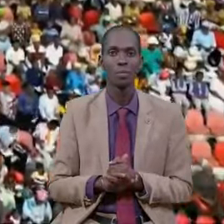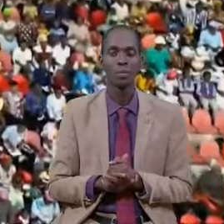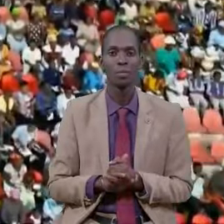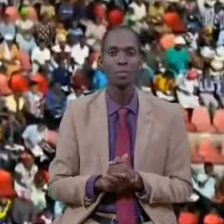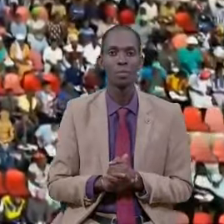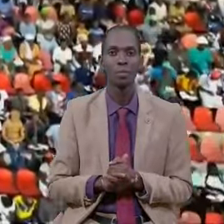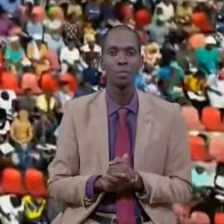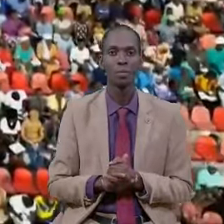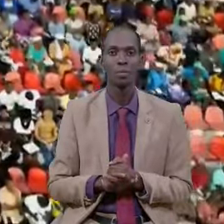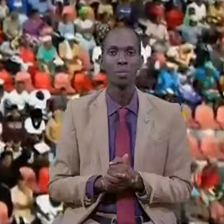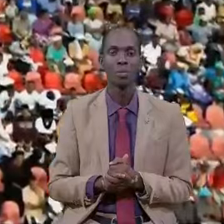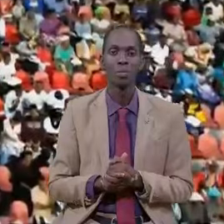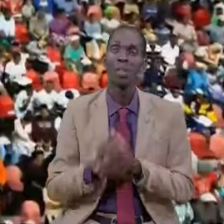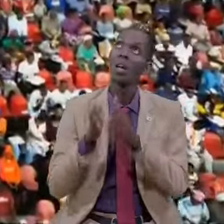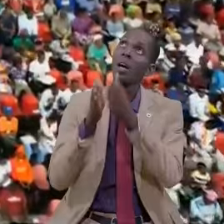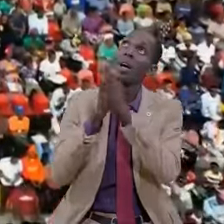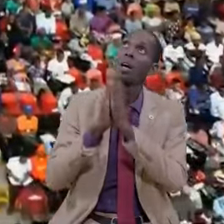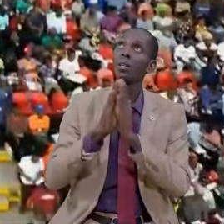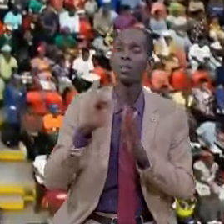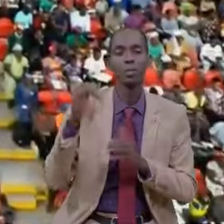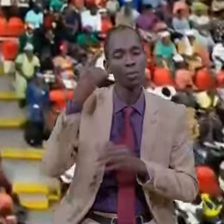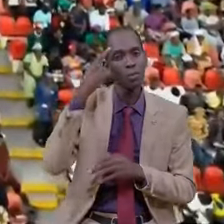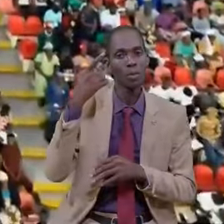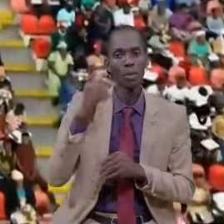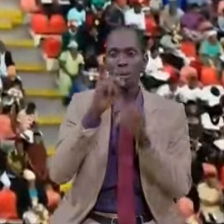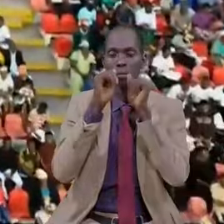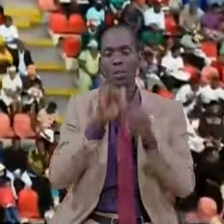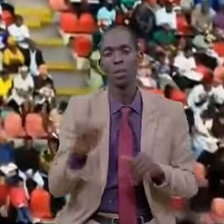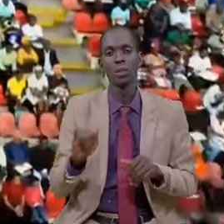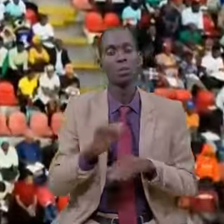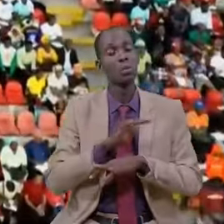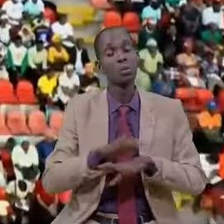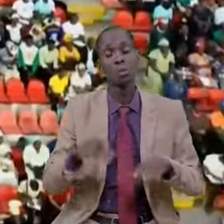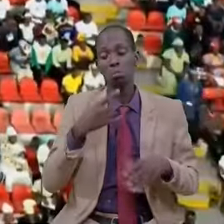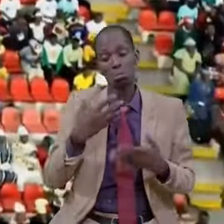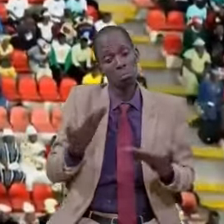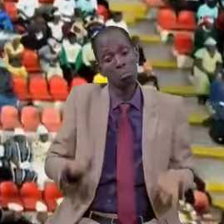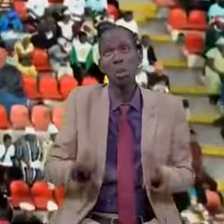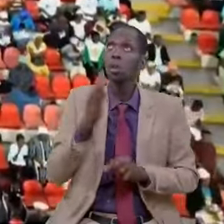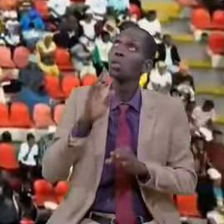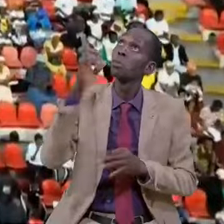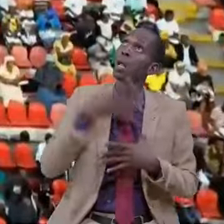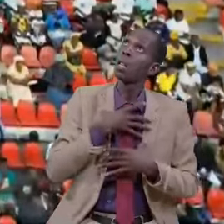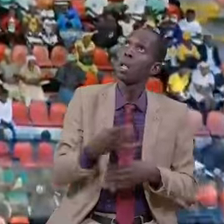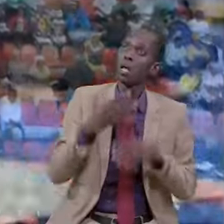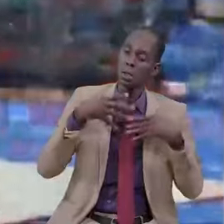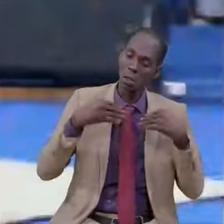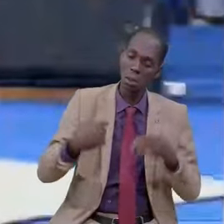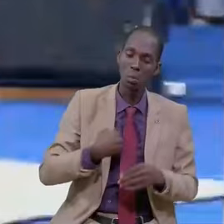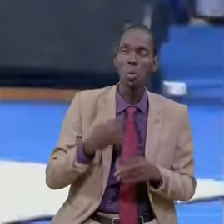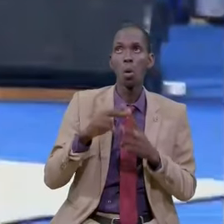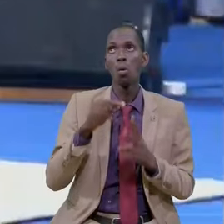goodness ask him for the blessing you're not just okay if he wants to heal me let him heal me you